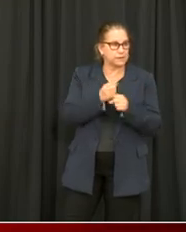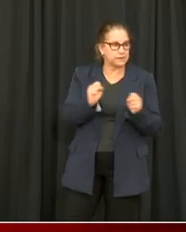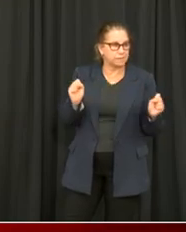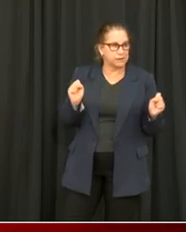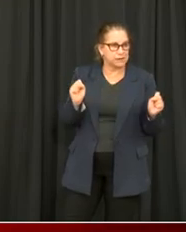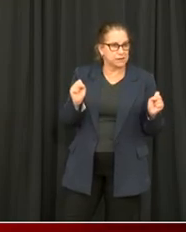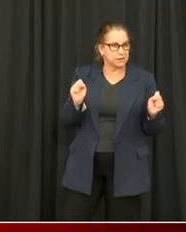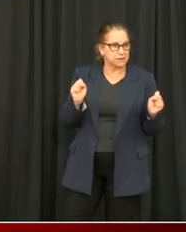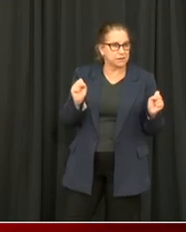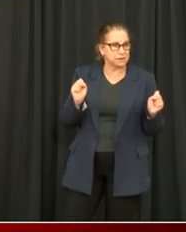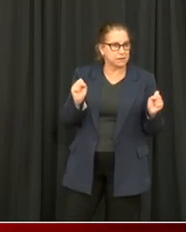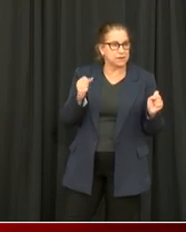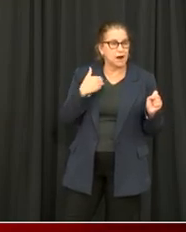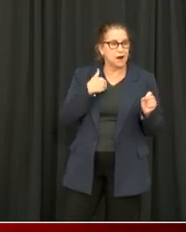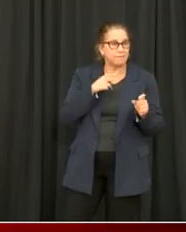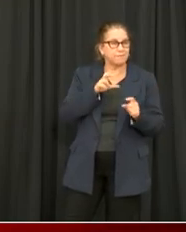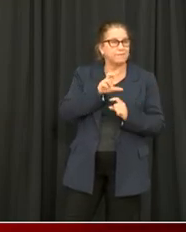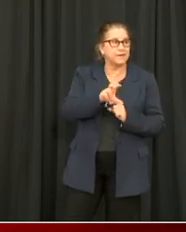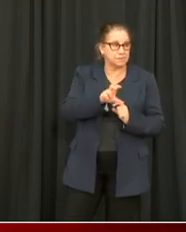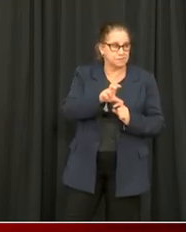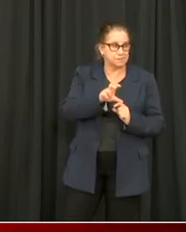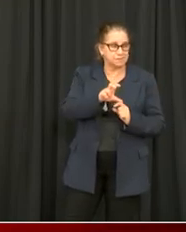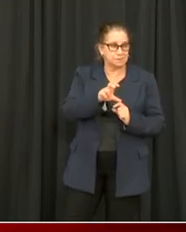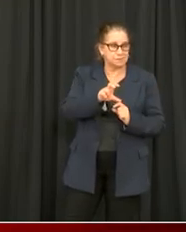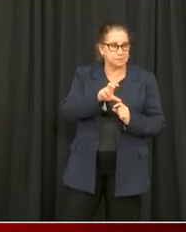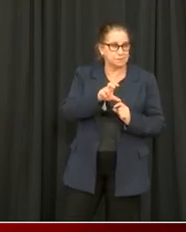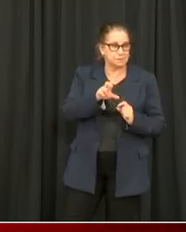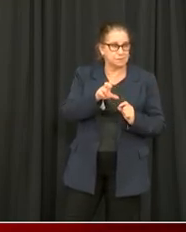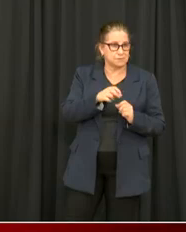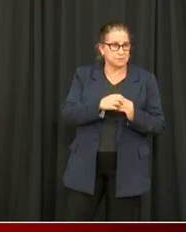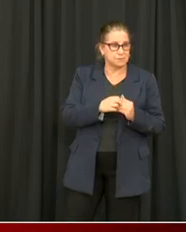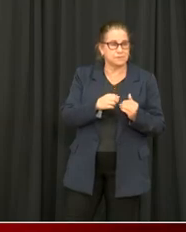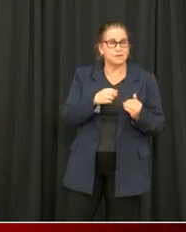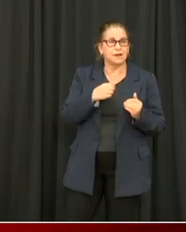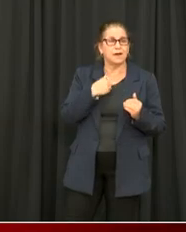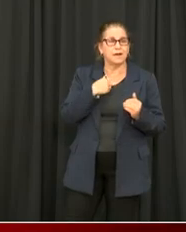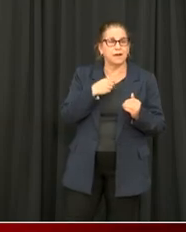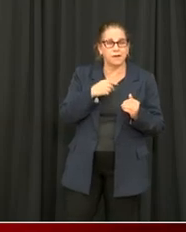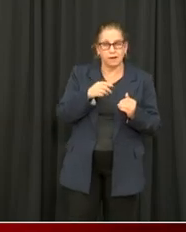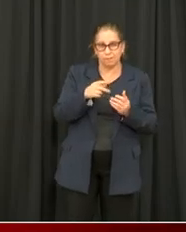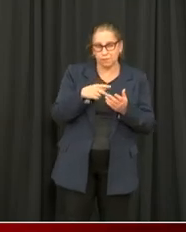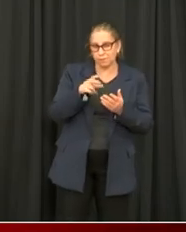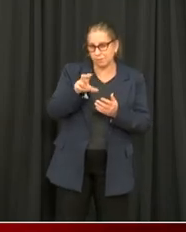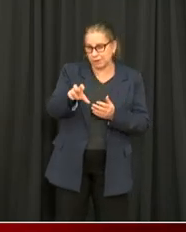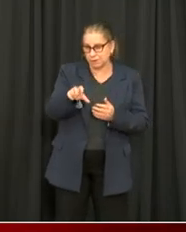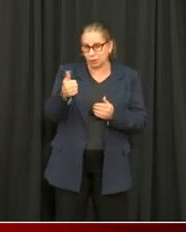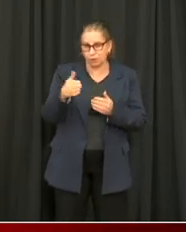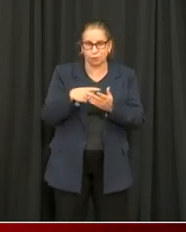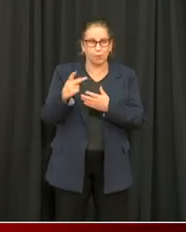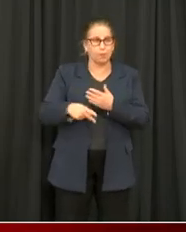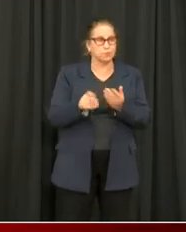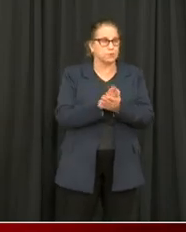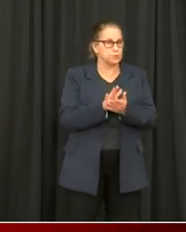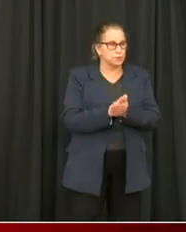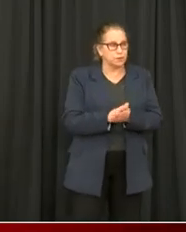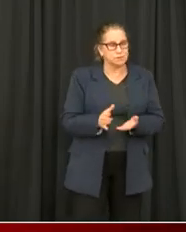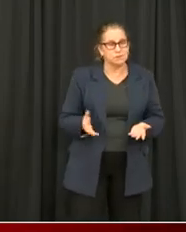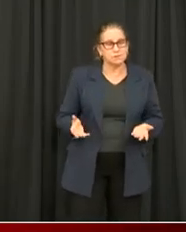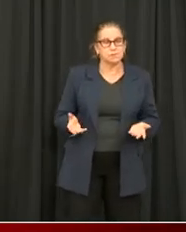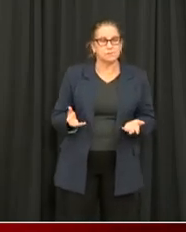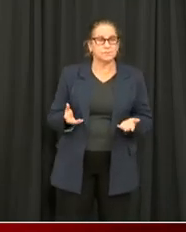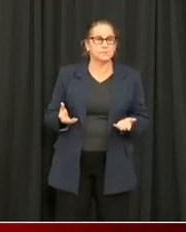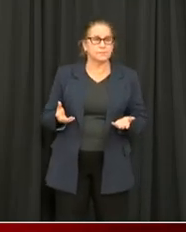have invested more in programs at schools, where we call them the